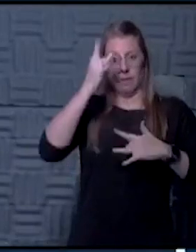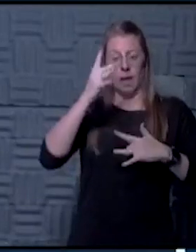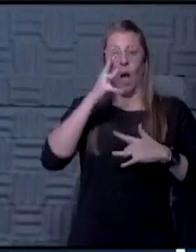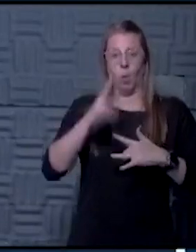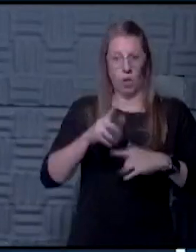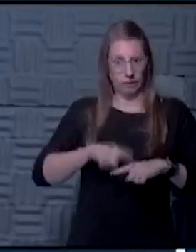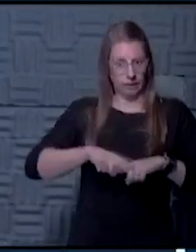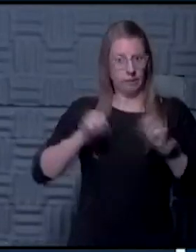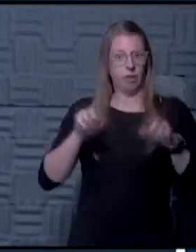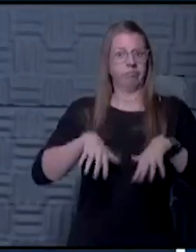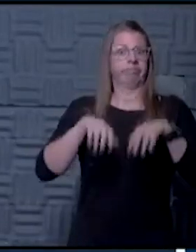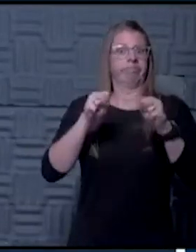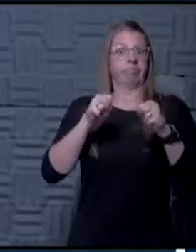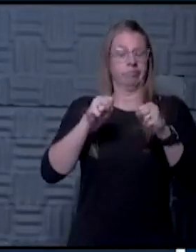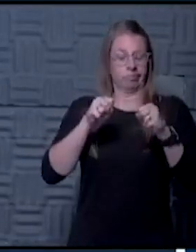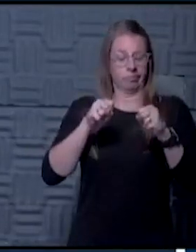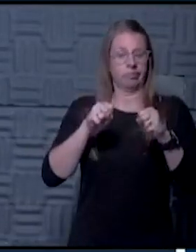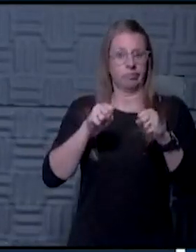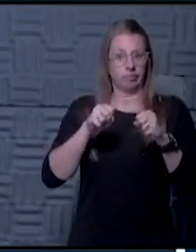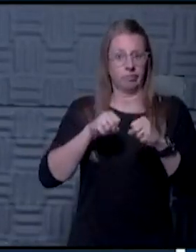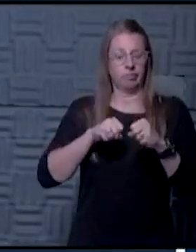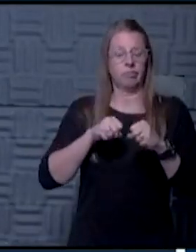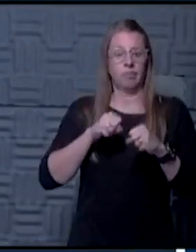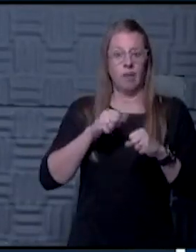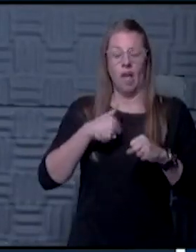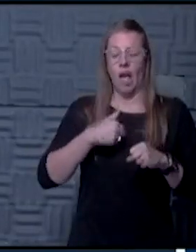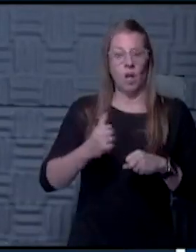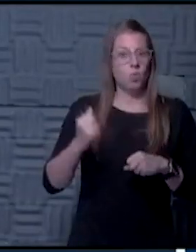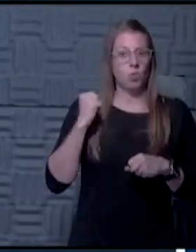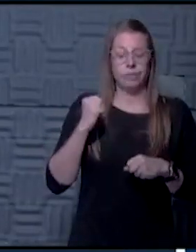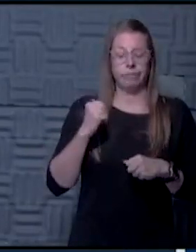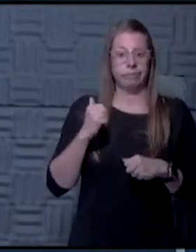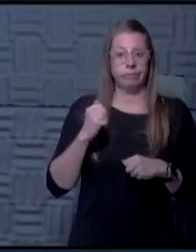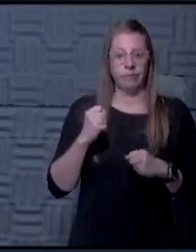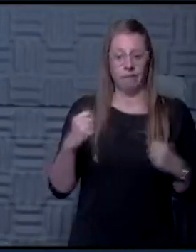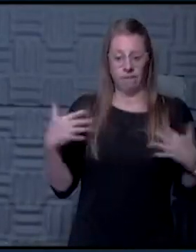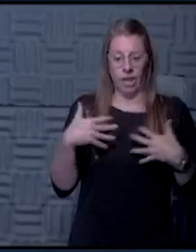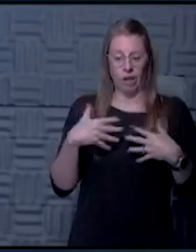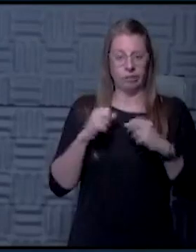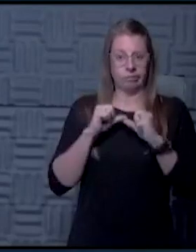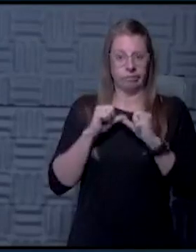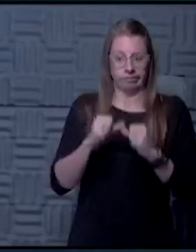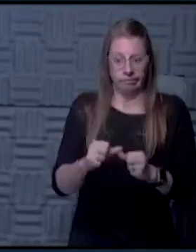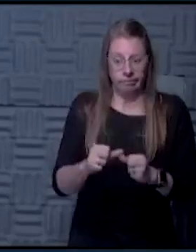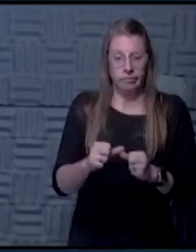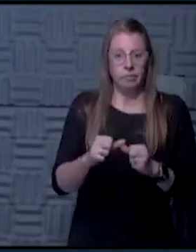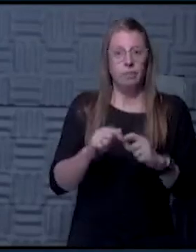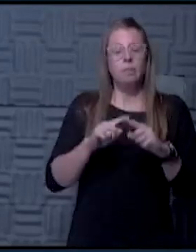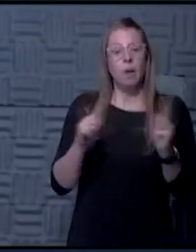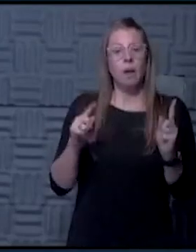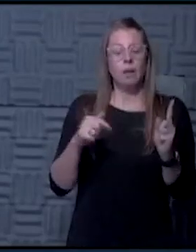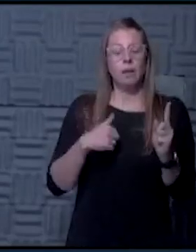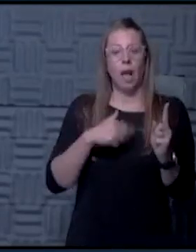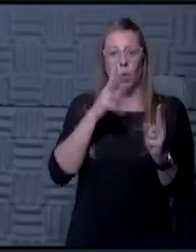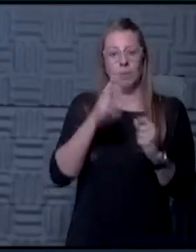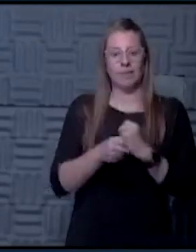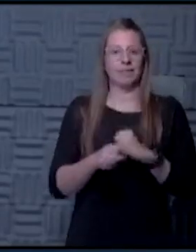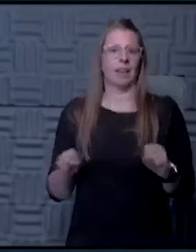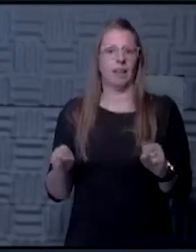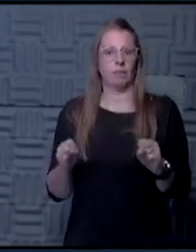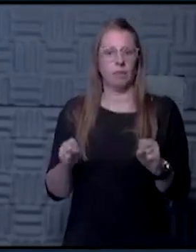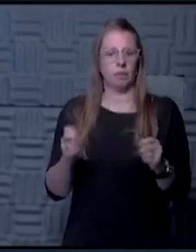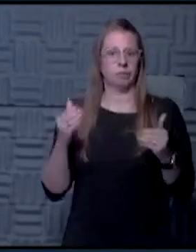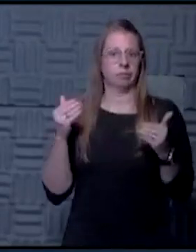different. I would not live in fear, but I would definitely, be safe from